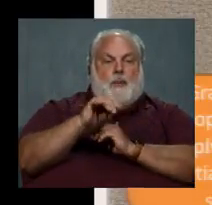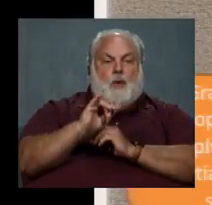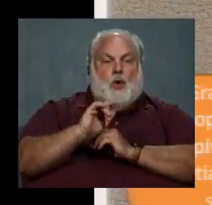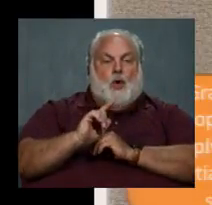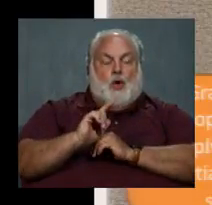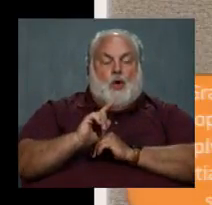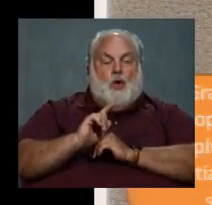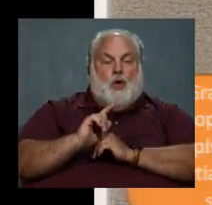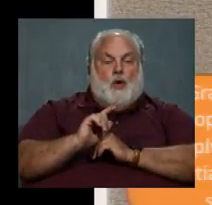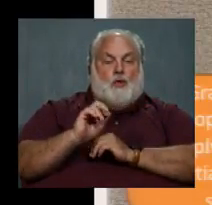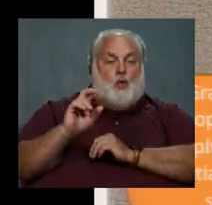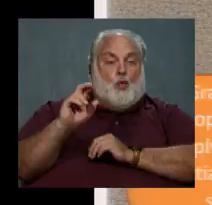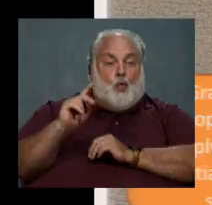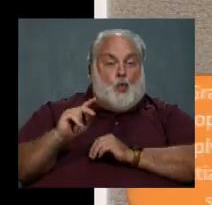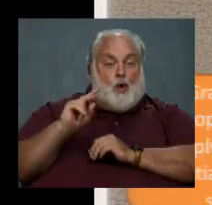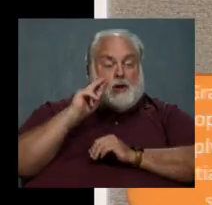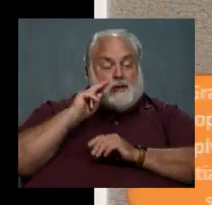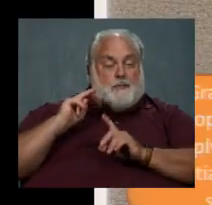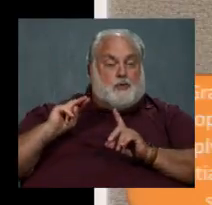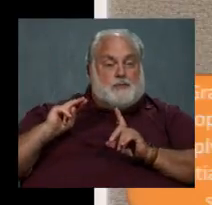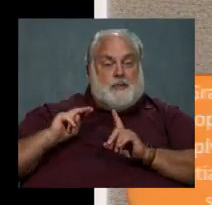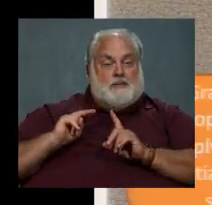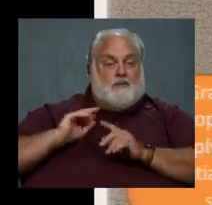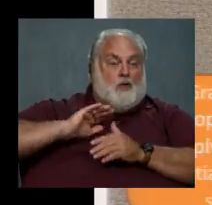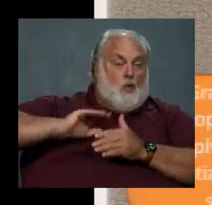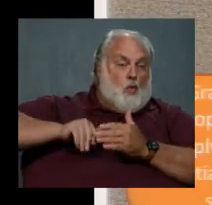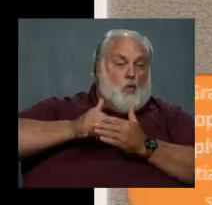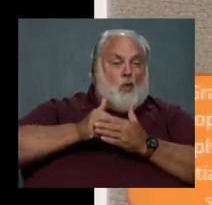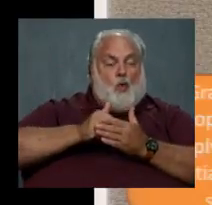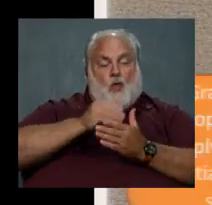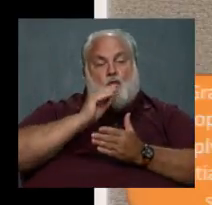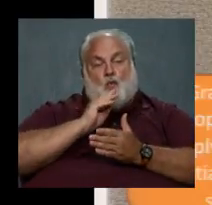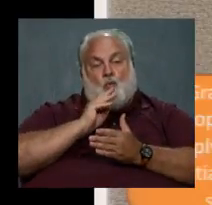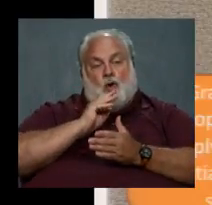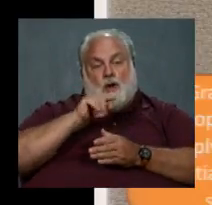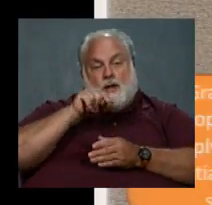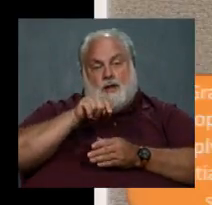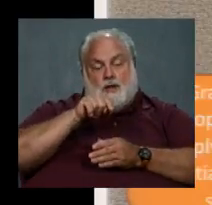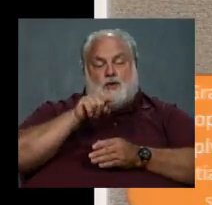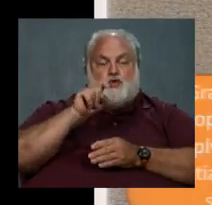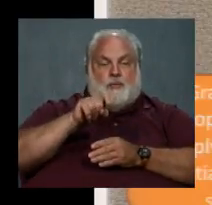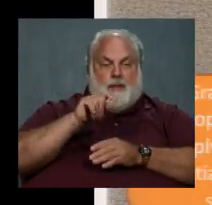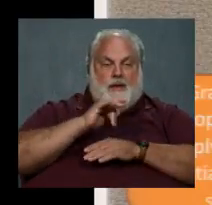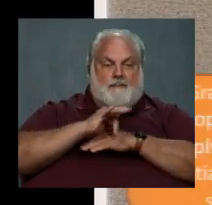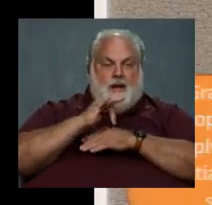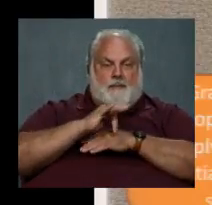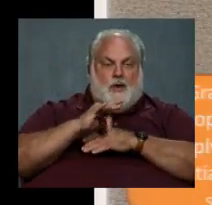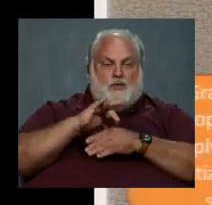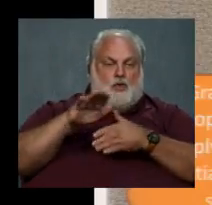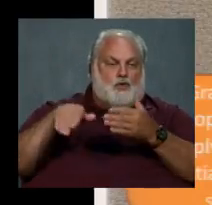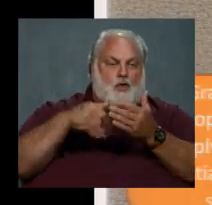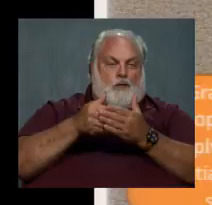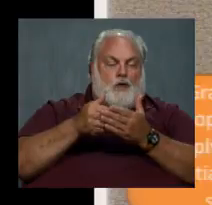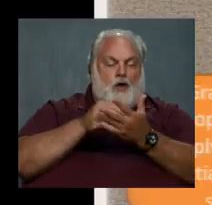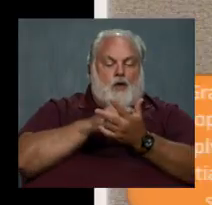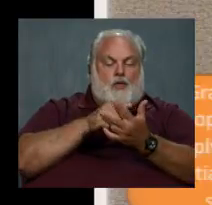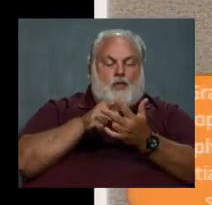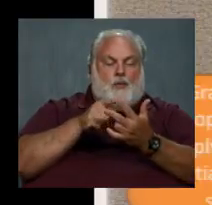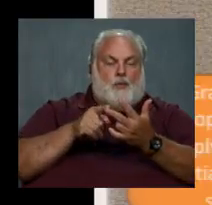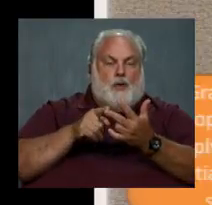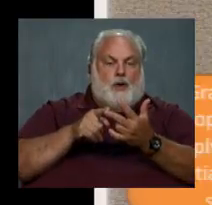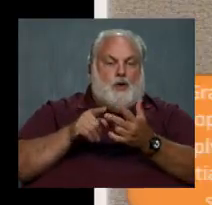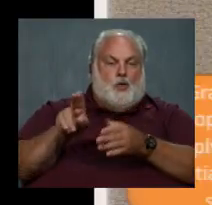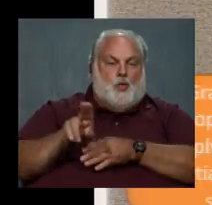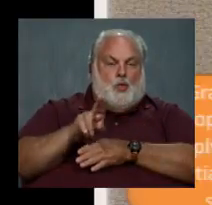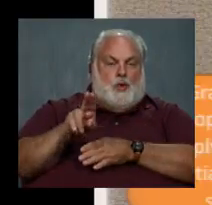Corps takes the position that every drop of that water should be available to serve all 3 of those purposes.